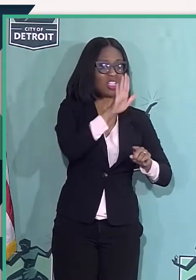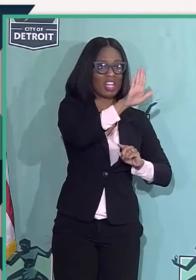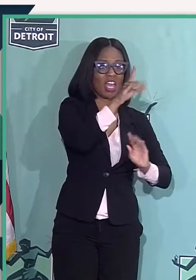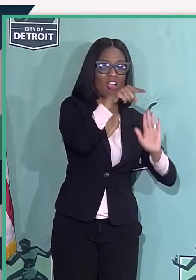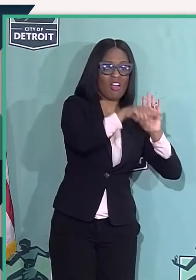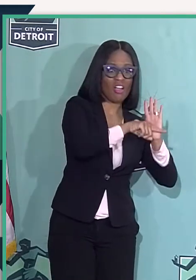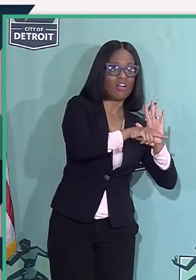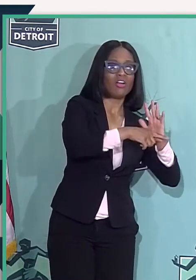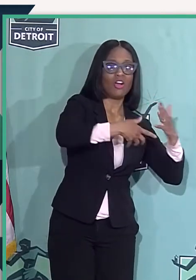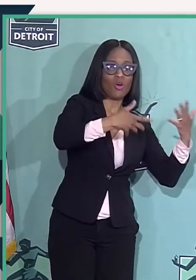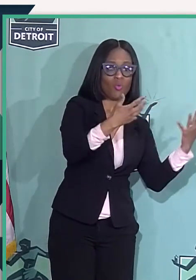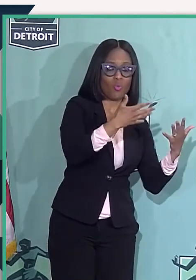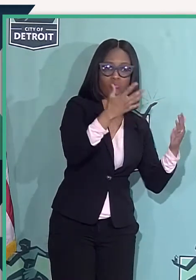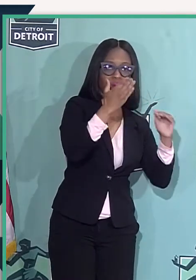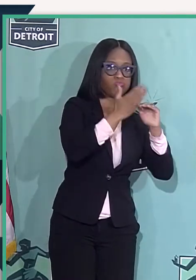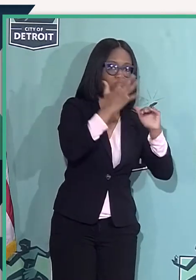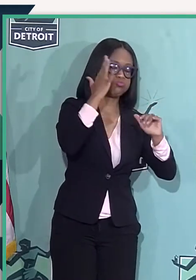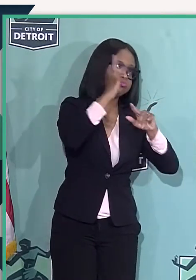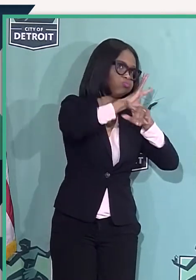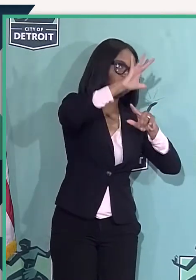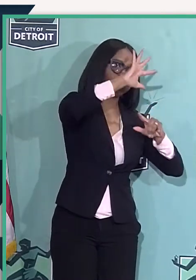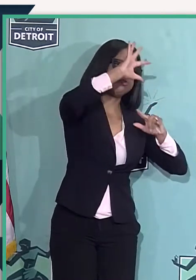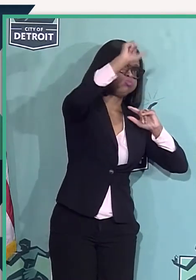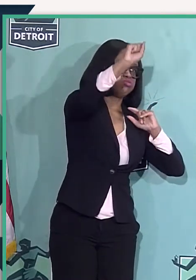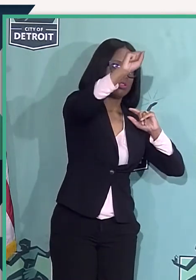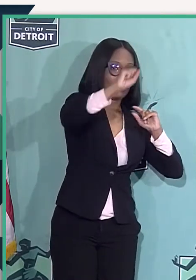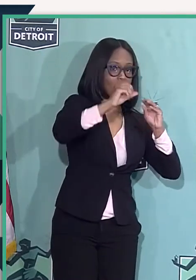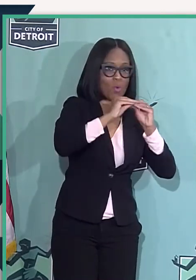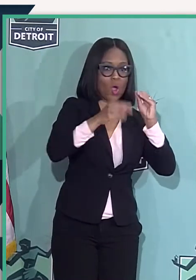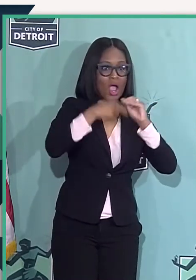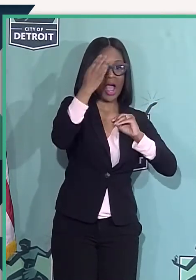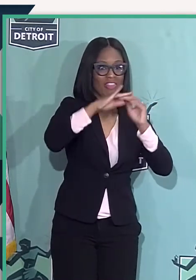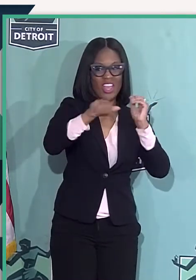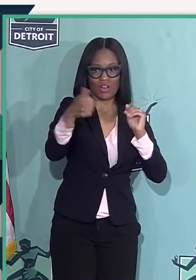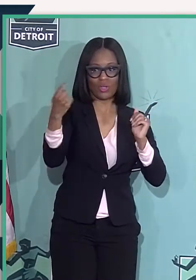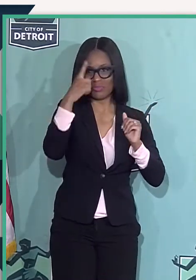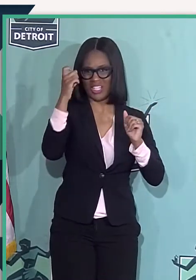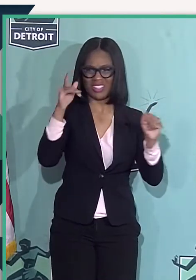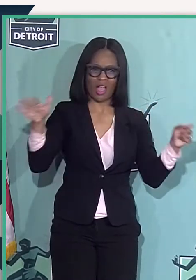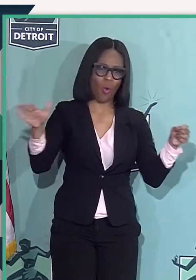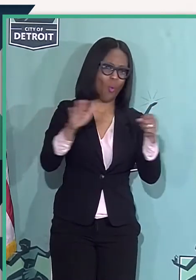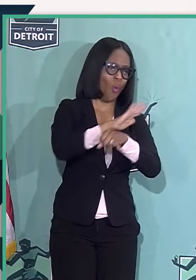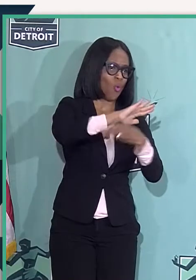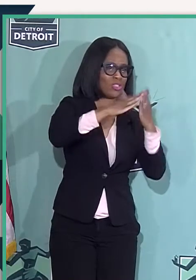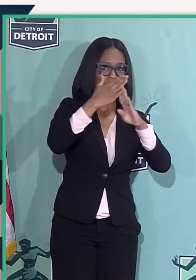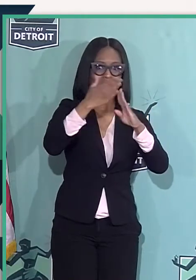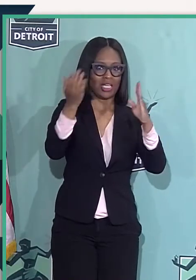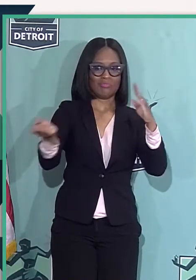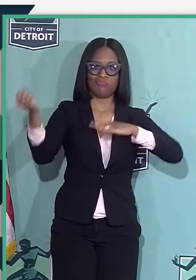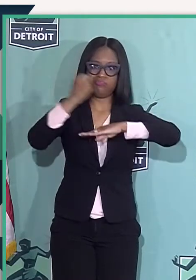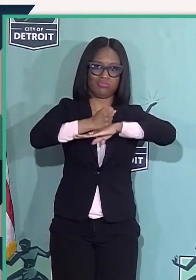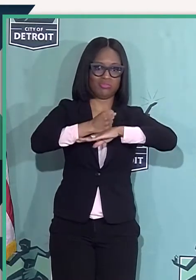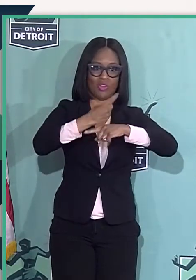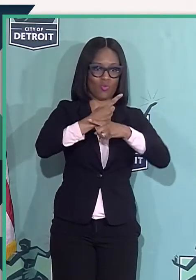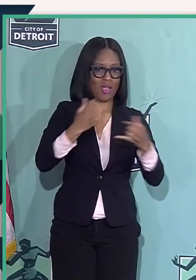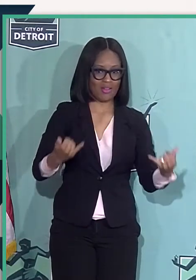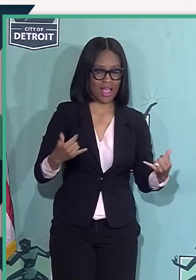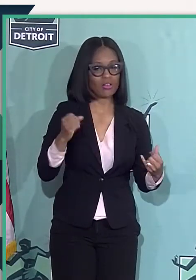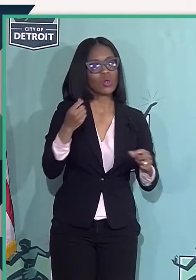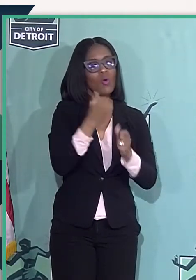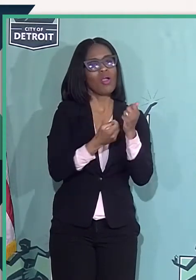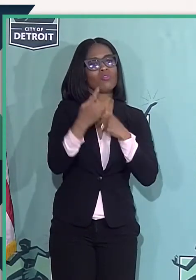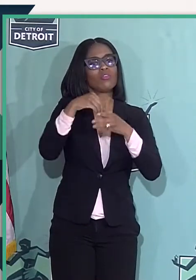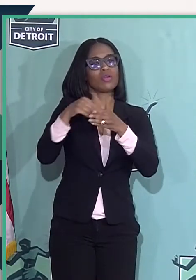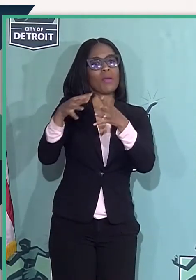is way proportionately higher than anybody else's because, of course, the entire city shut down. So everybody in America